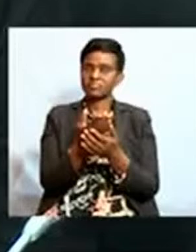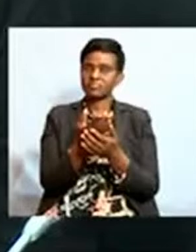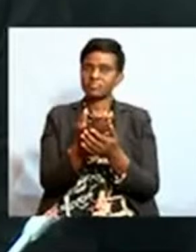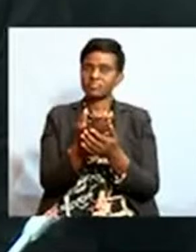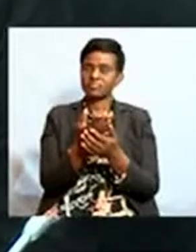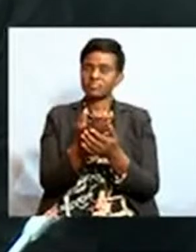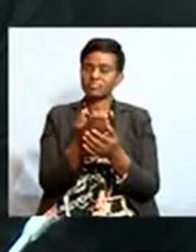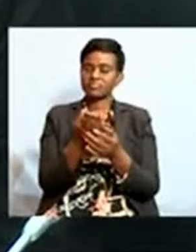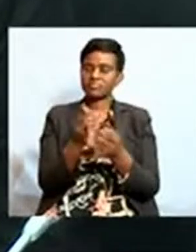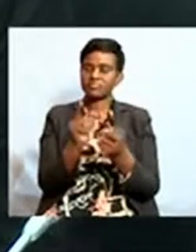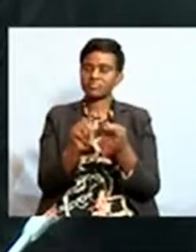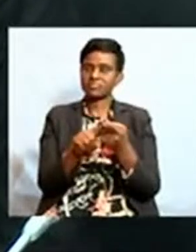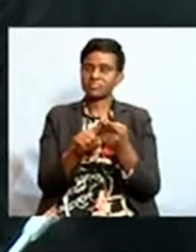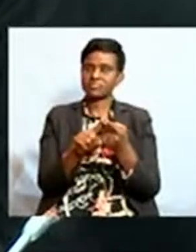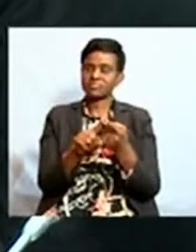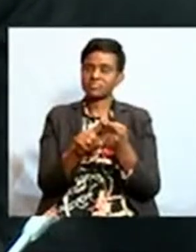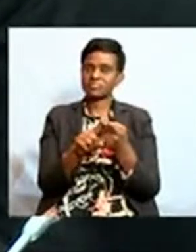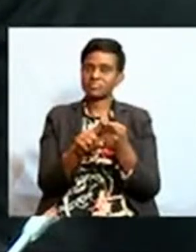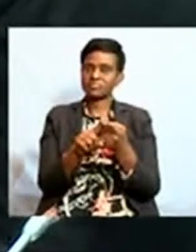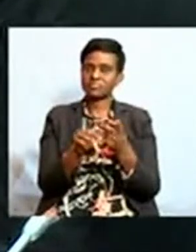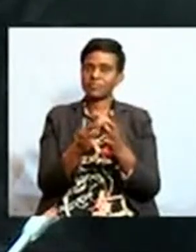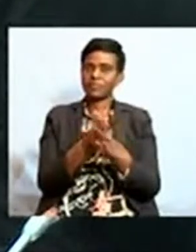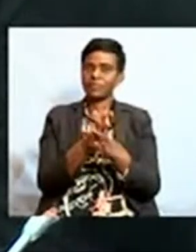to the country.